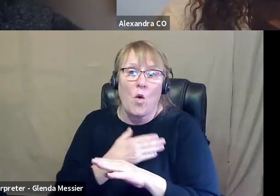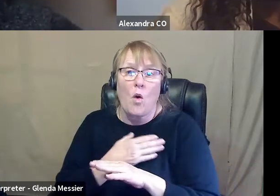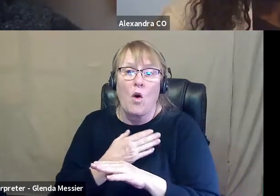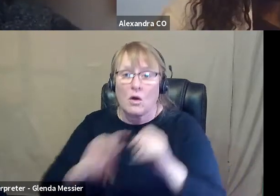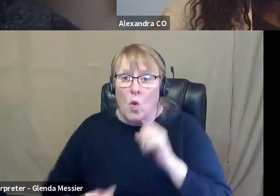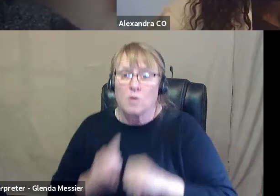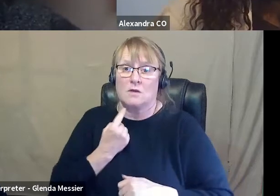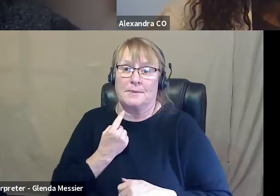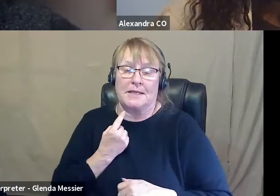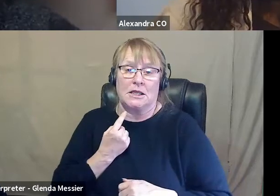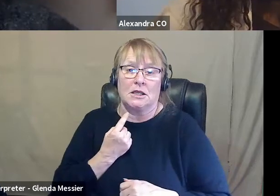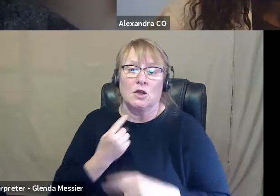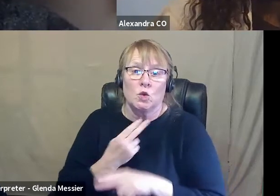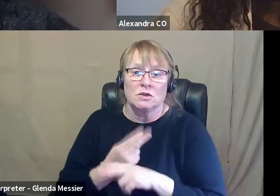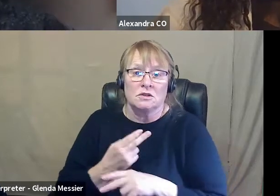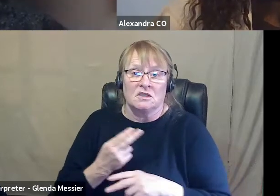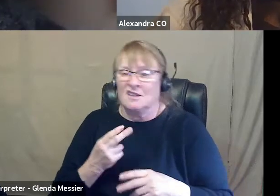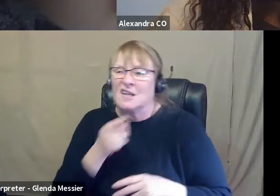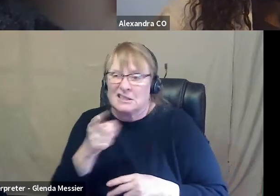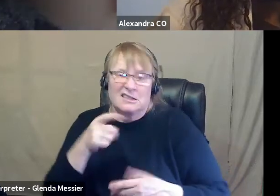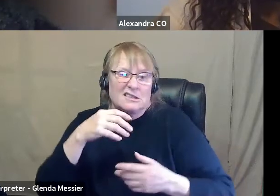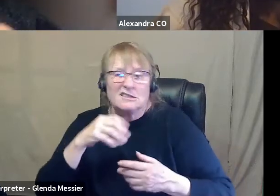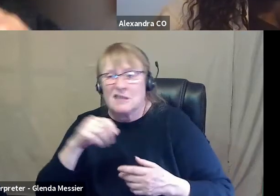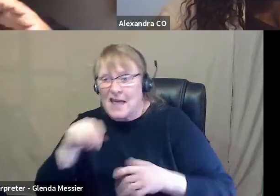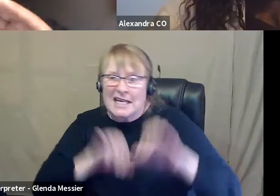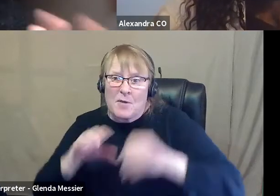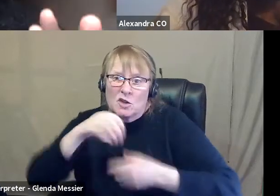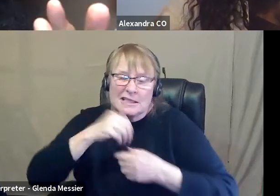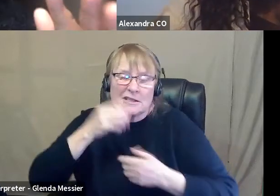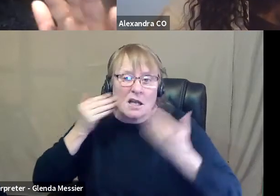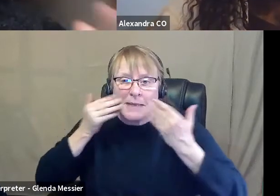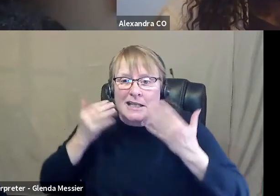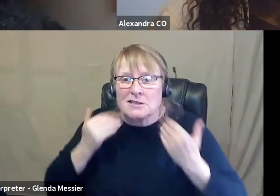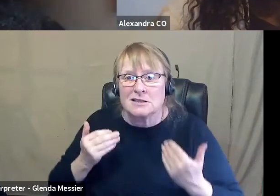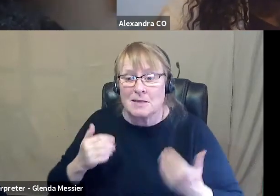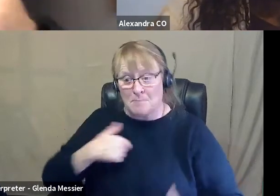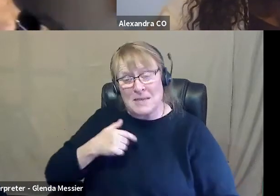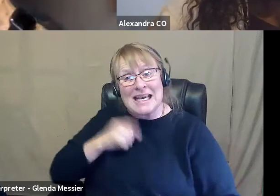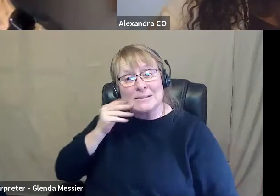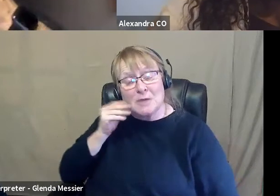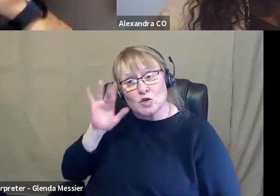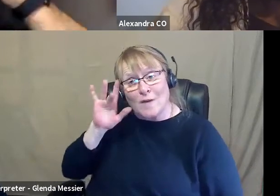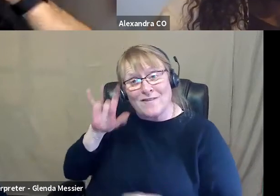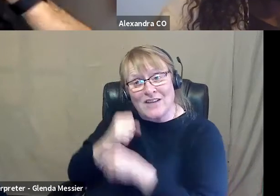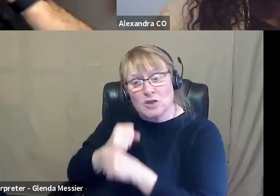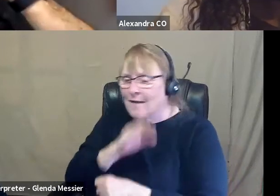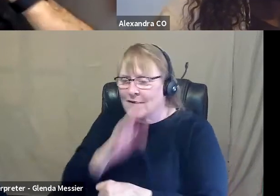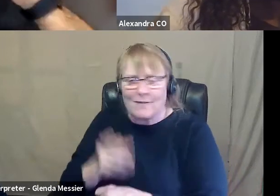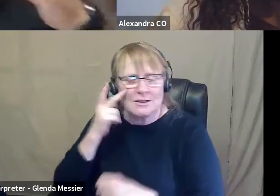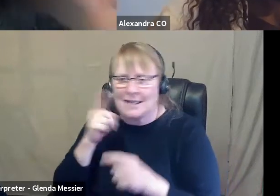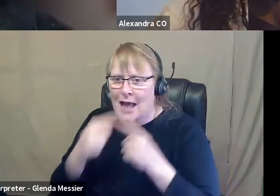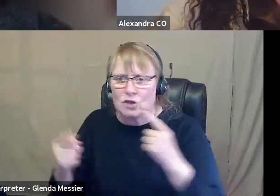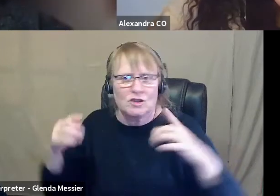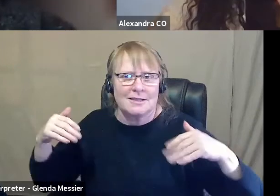over-the-counter medications, some cosmetics. My 25 years, I've never run into anyone who has a known allergy to it, but we think that will be one